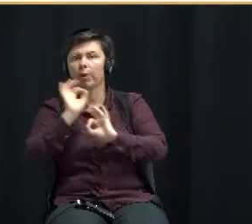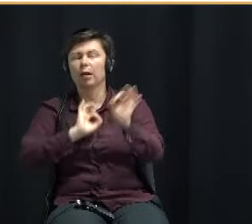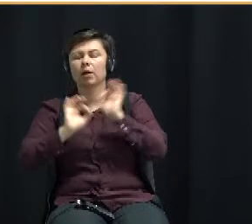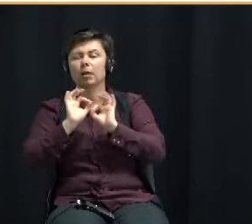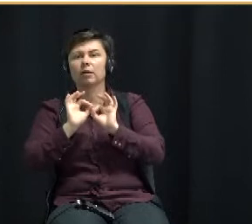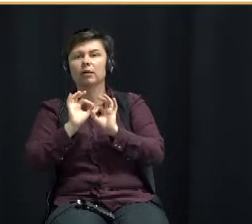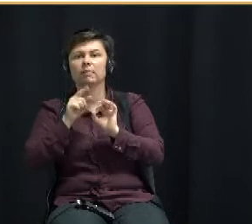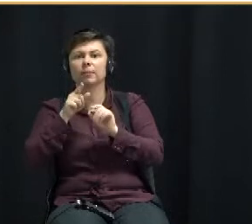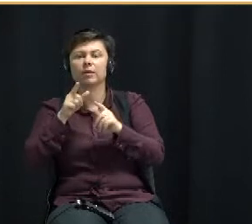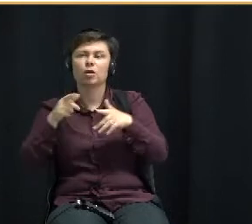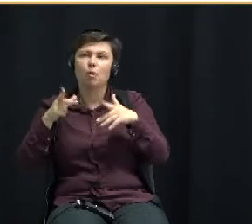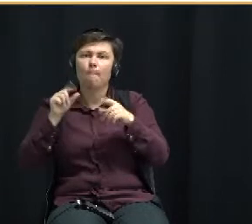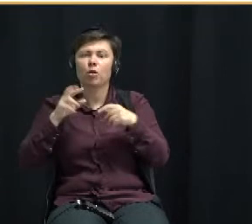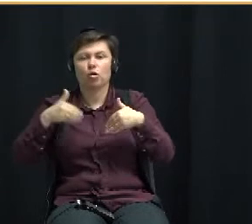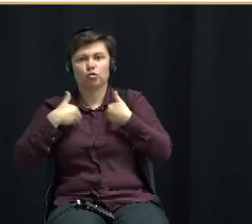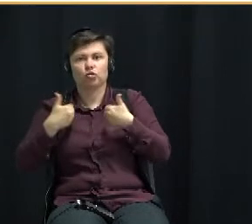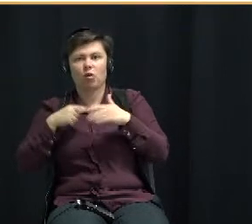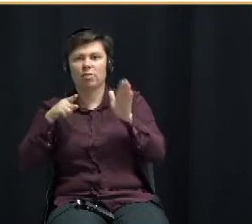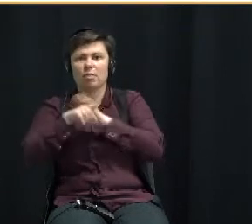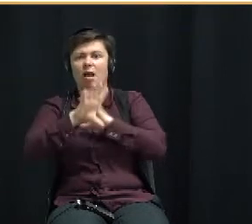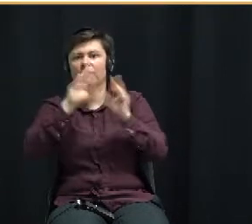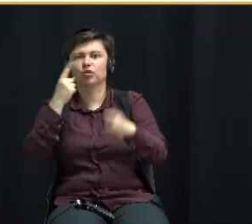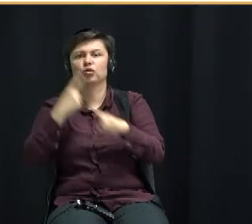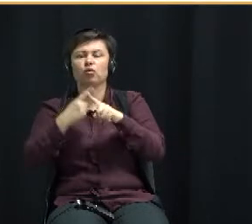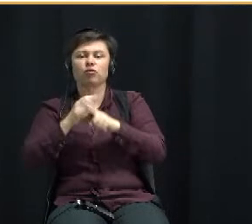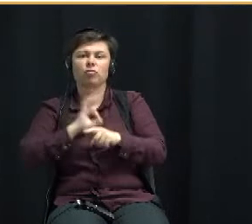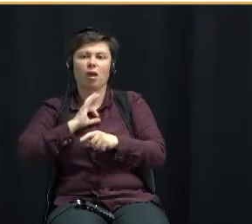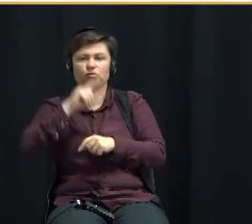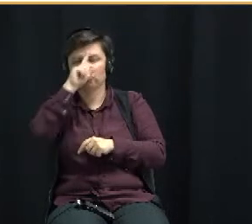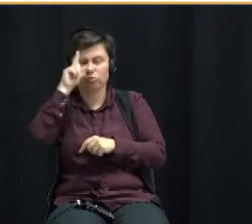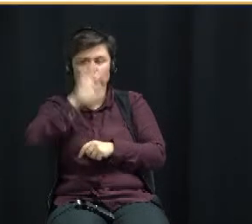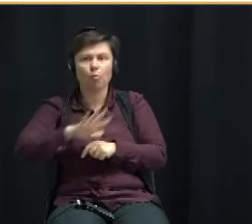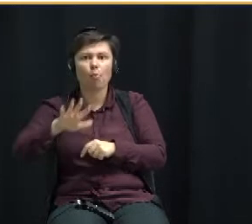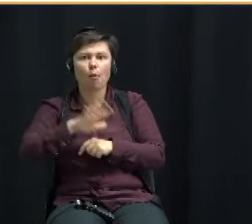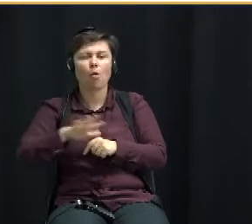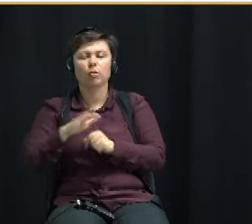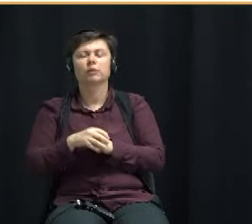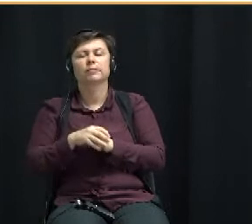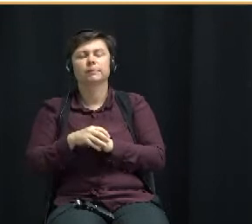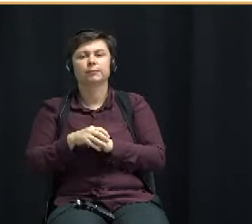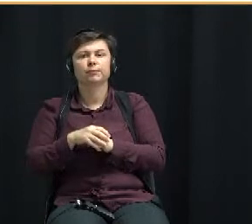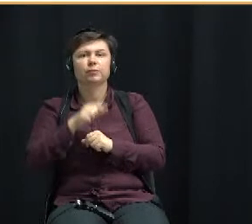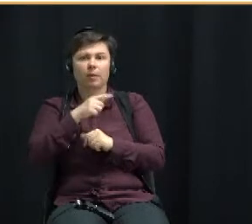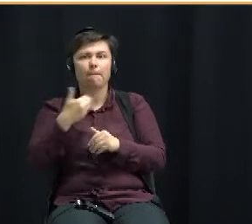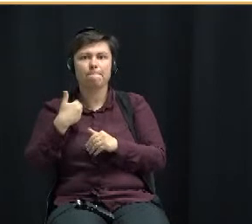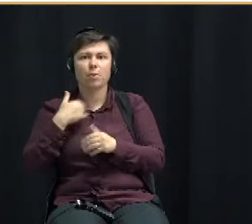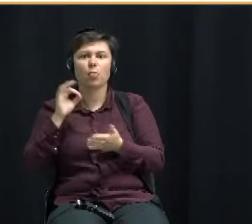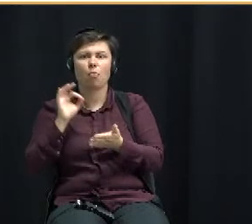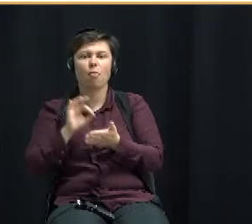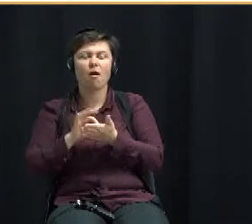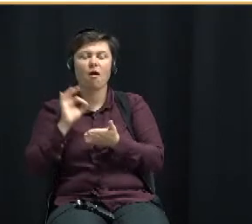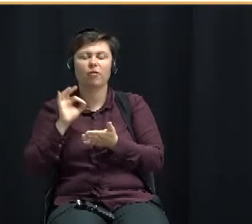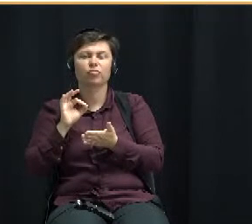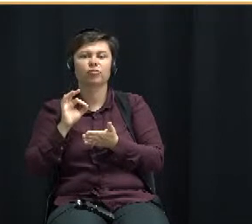County, where they did a project that was amazing because they involved all citizens, from the